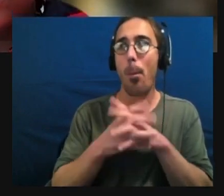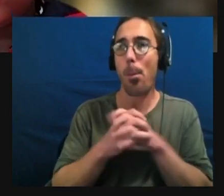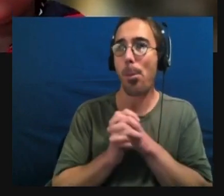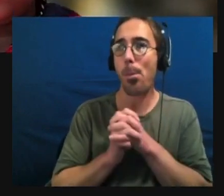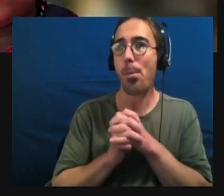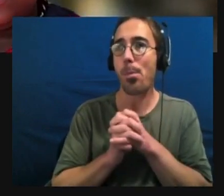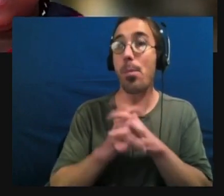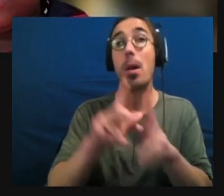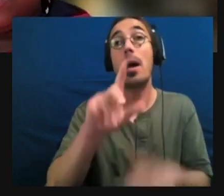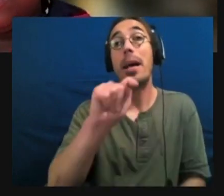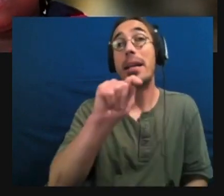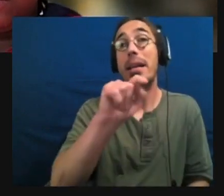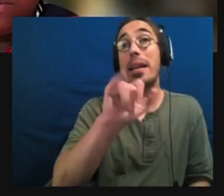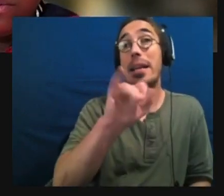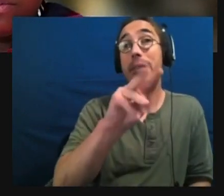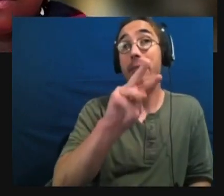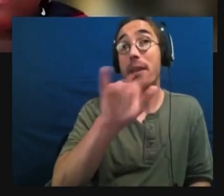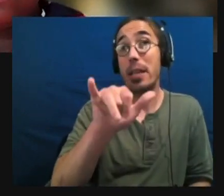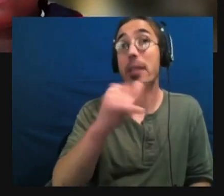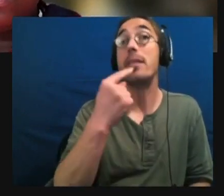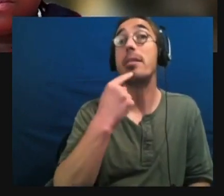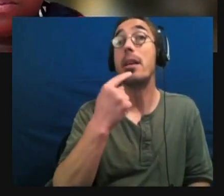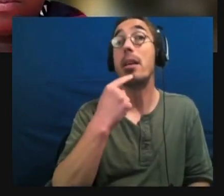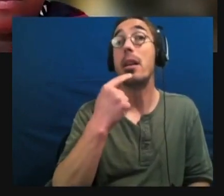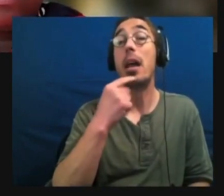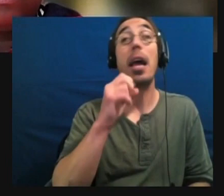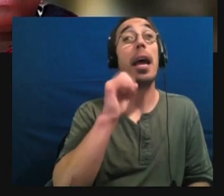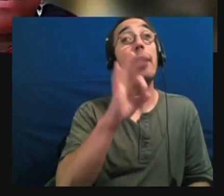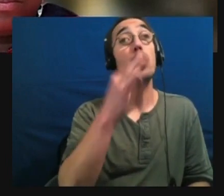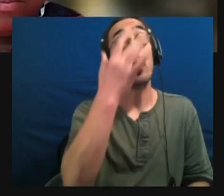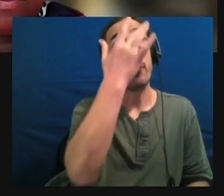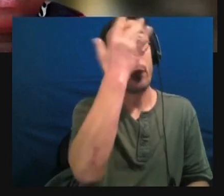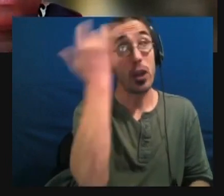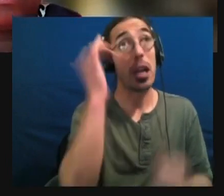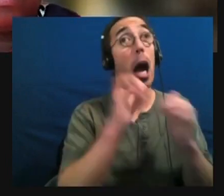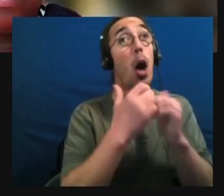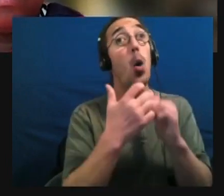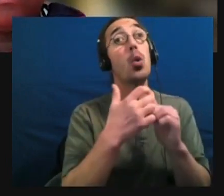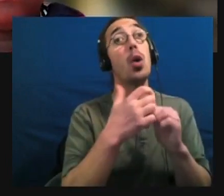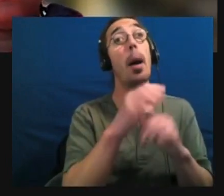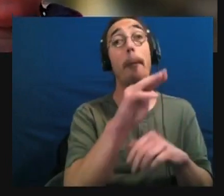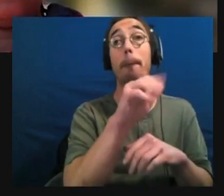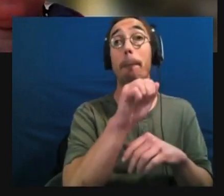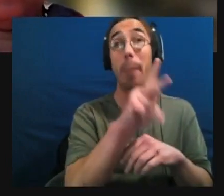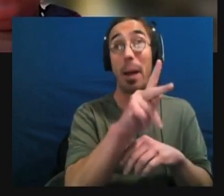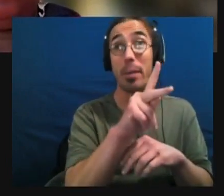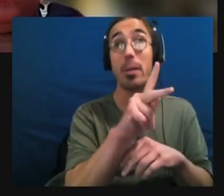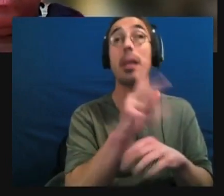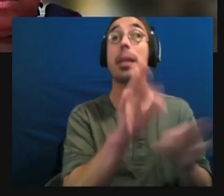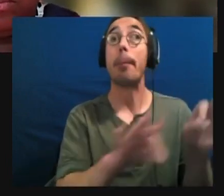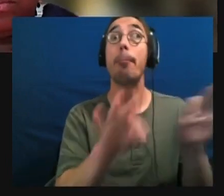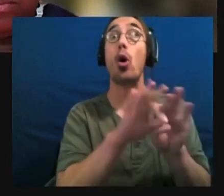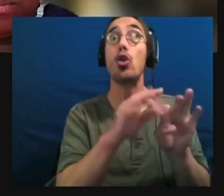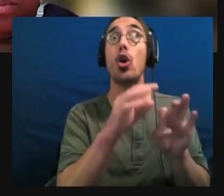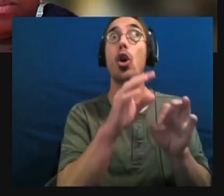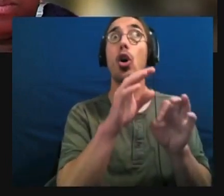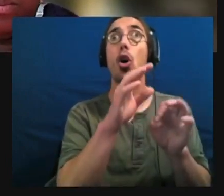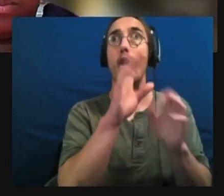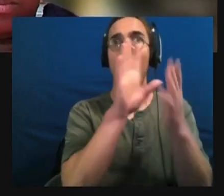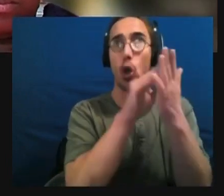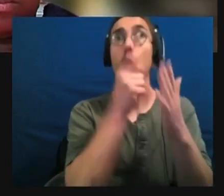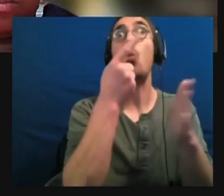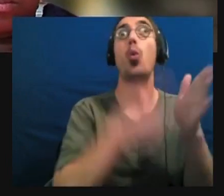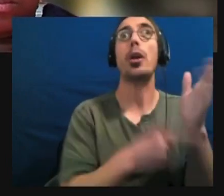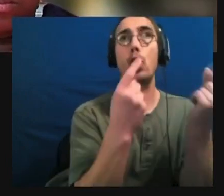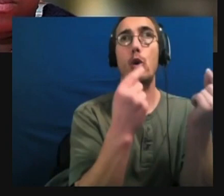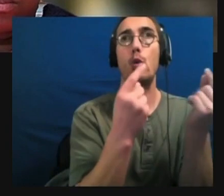Tiffany said, with unmasking, I think it's important to learn what you do that is masking. A lot